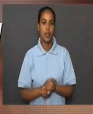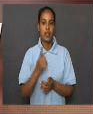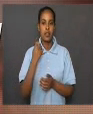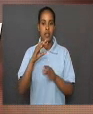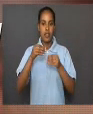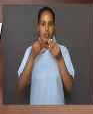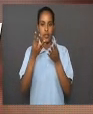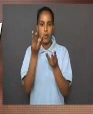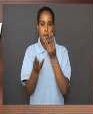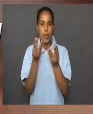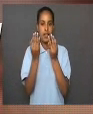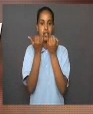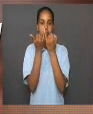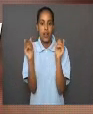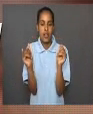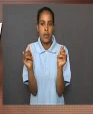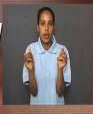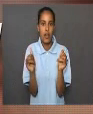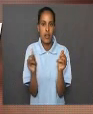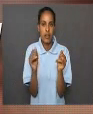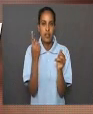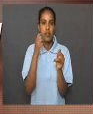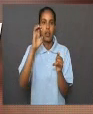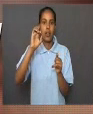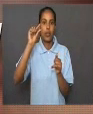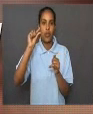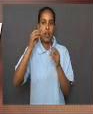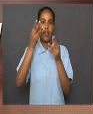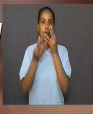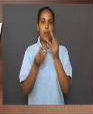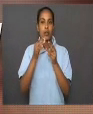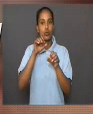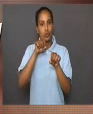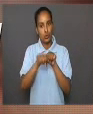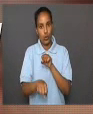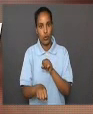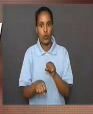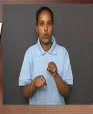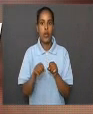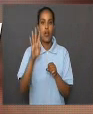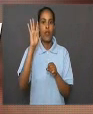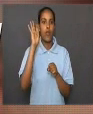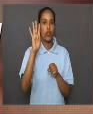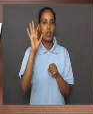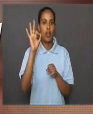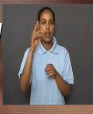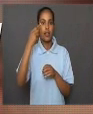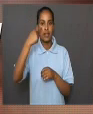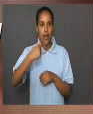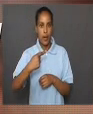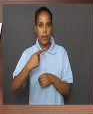given mass divided by the equivalent mass. So, 49